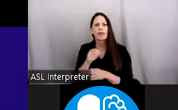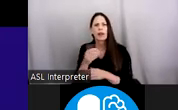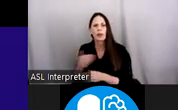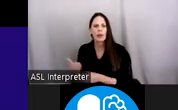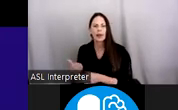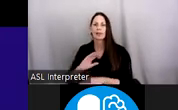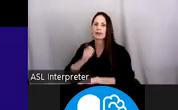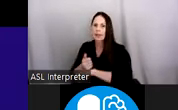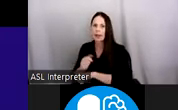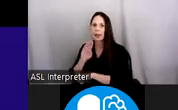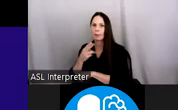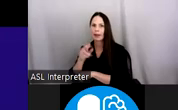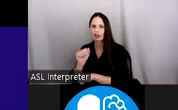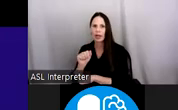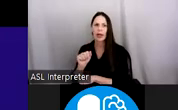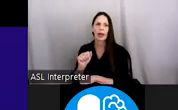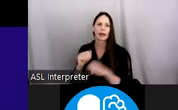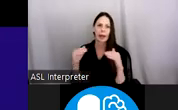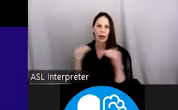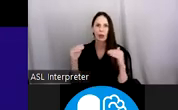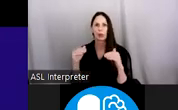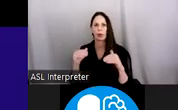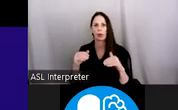in an equitable and transparent and